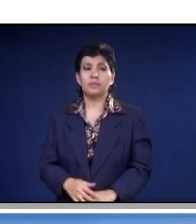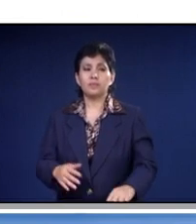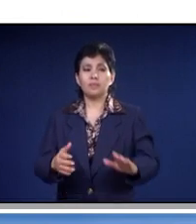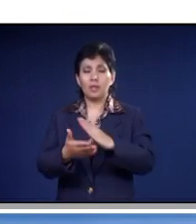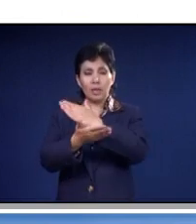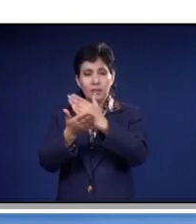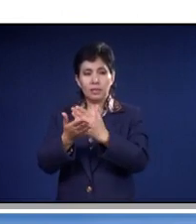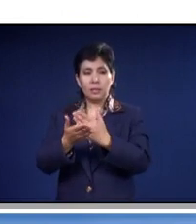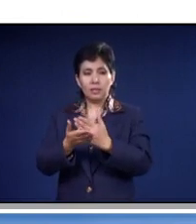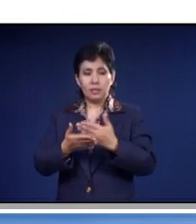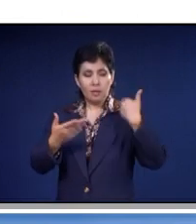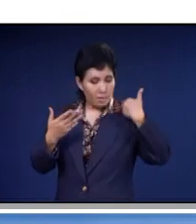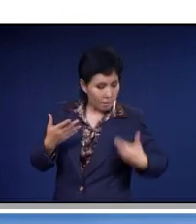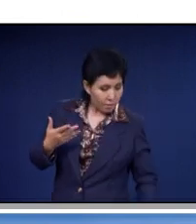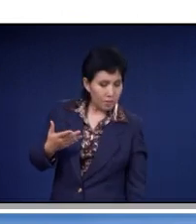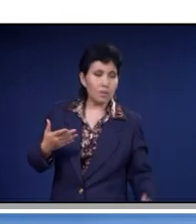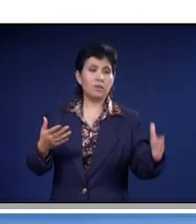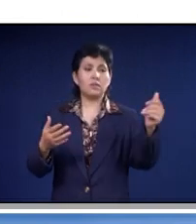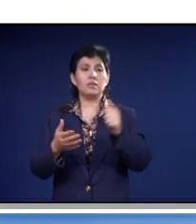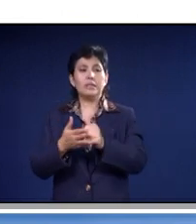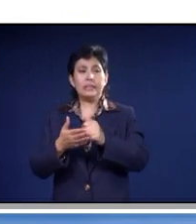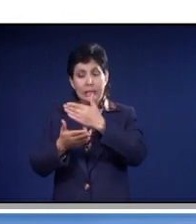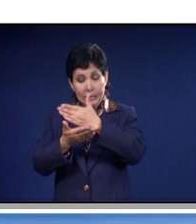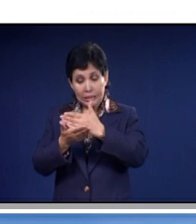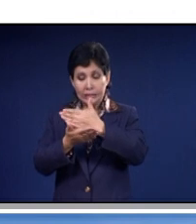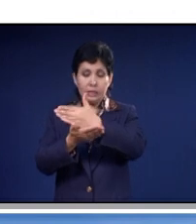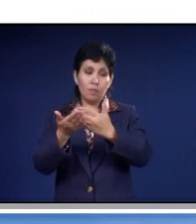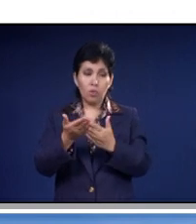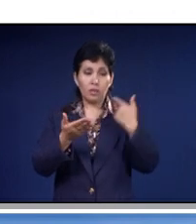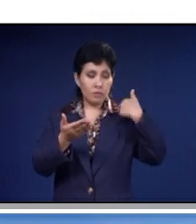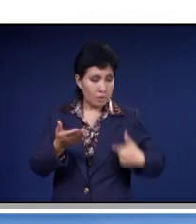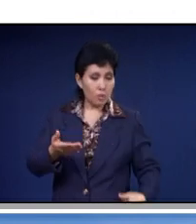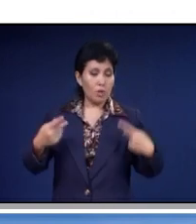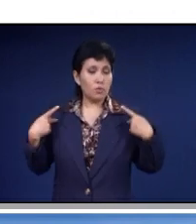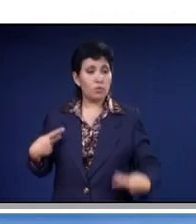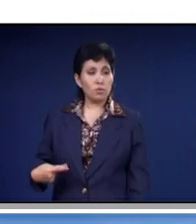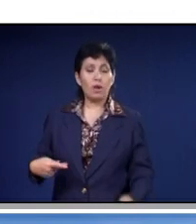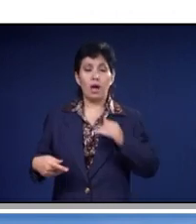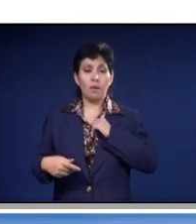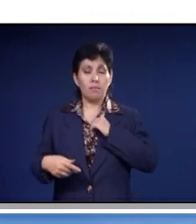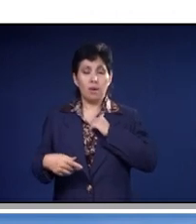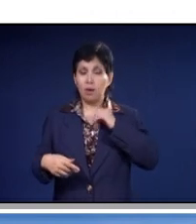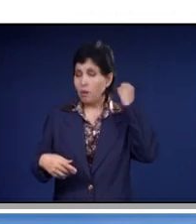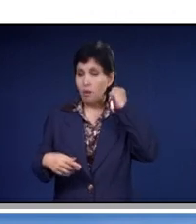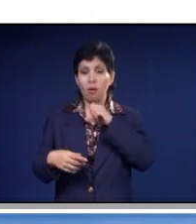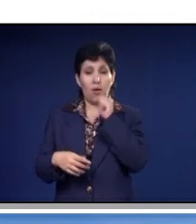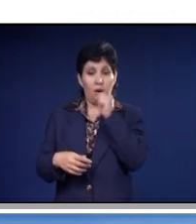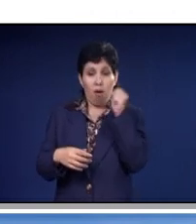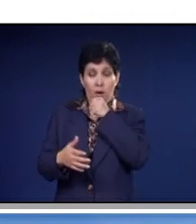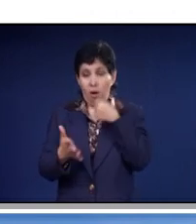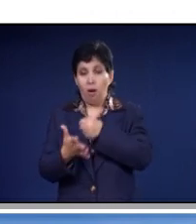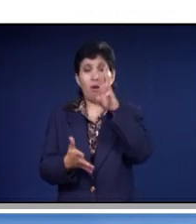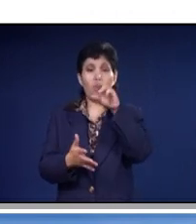Next one is someone dressing in suit. And if you see someone dressing in suit and the person say, "I'm a rock star," you wouldn't believe